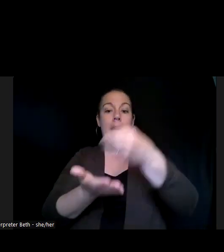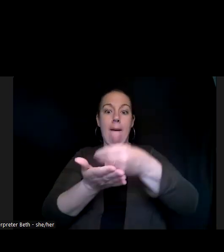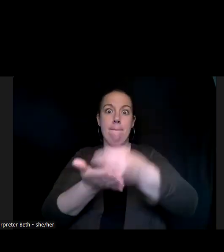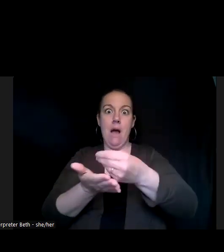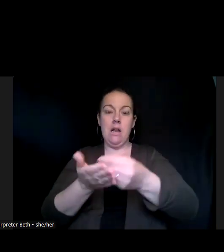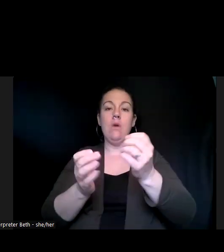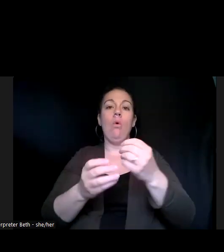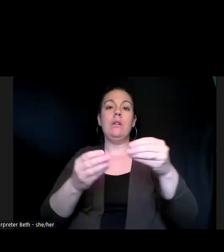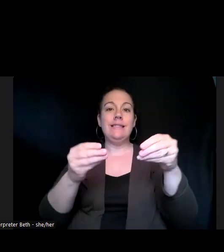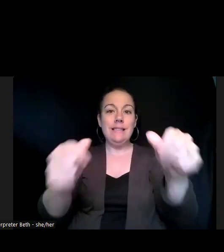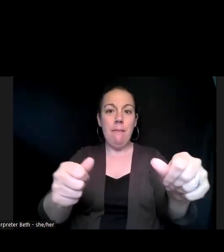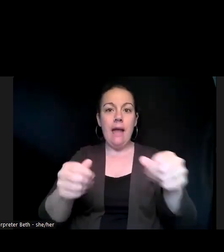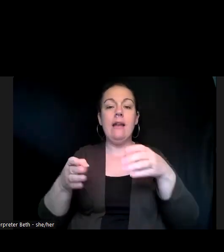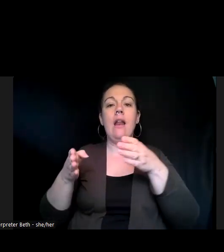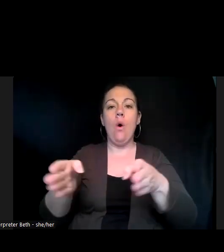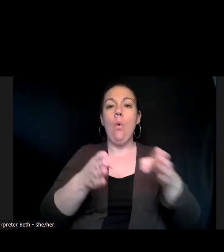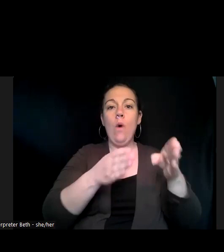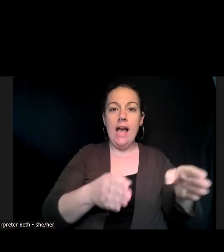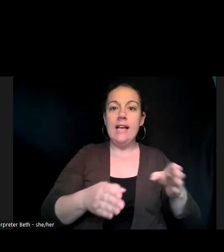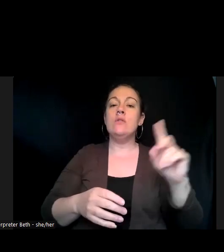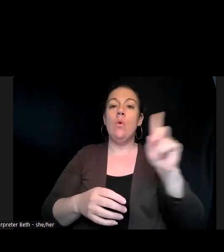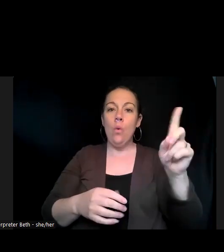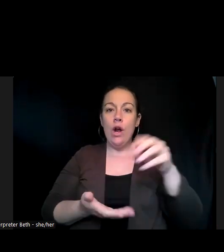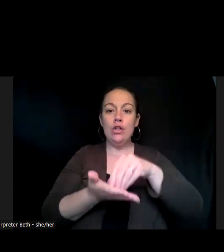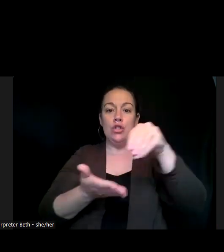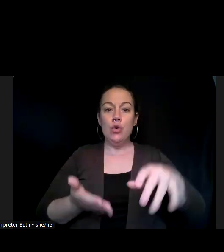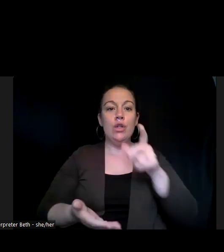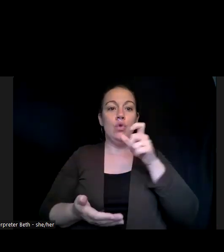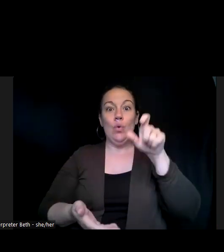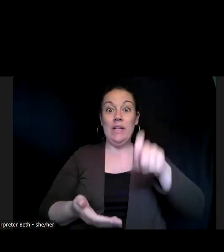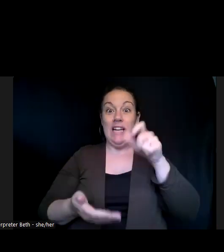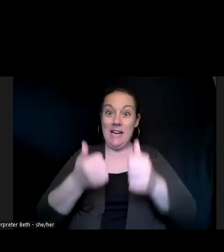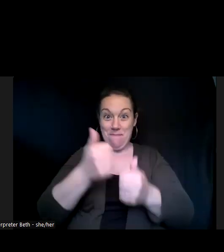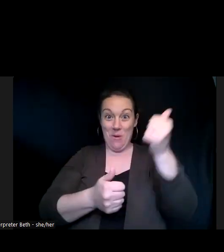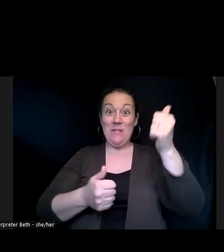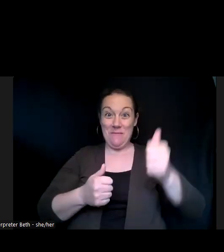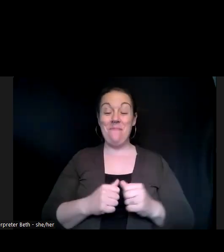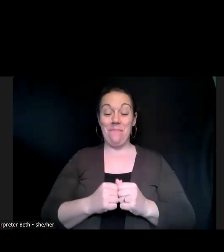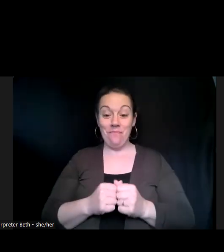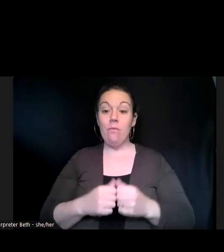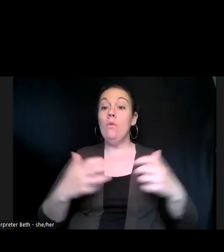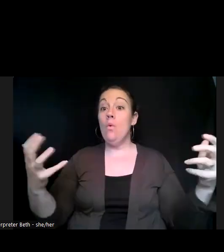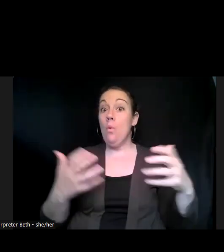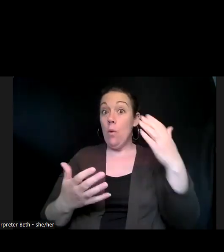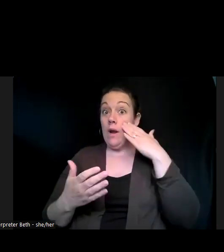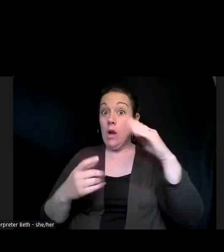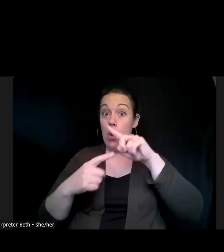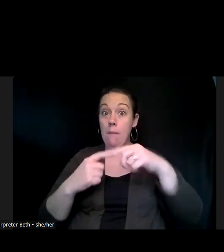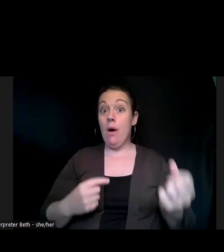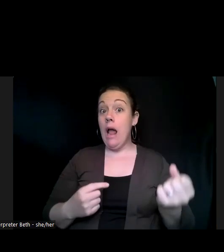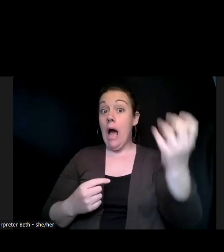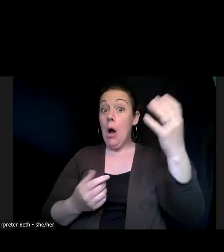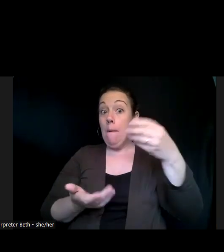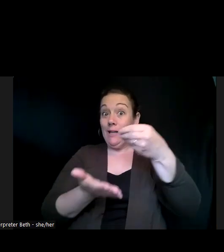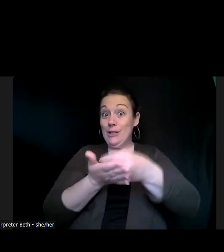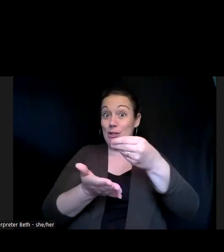impacting those students who needed it the most, targeting it to those funds. So what we know about how much money has been spent, since we